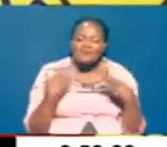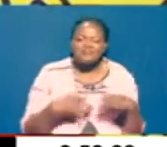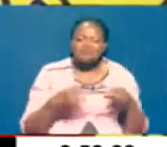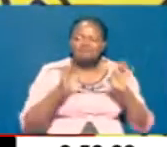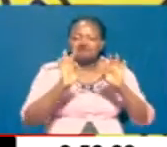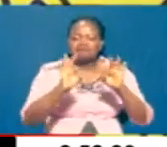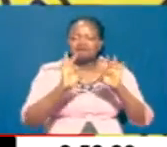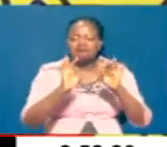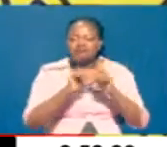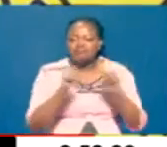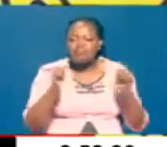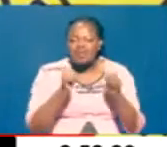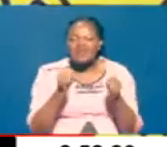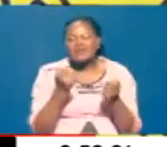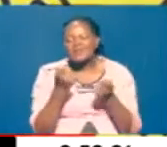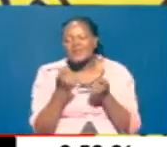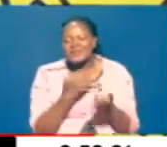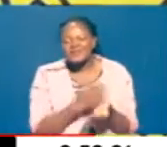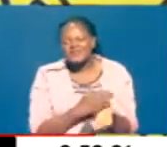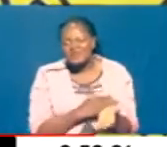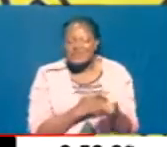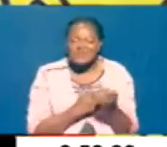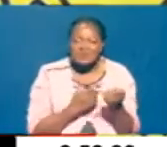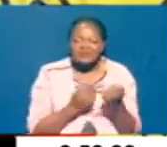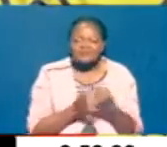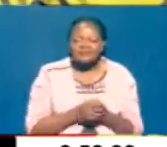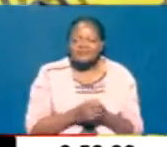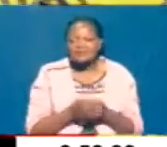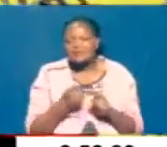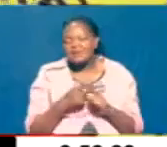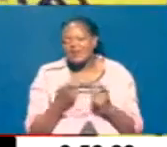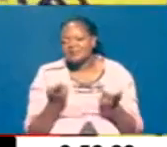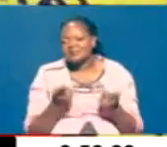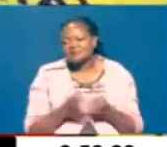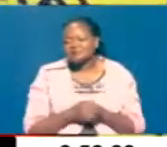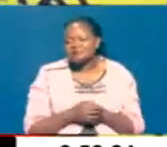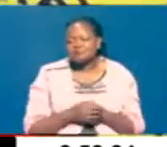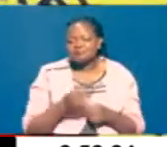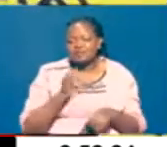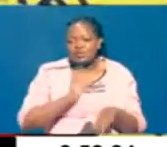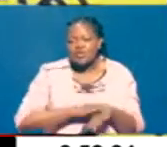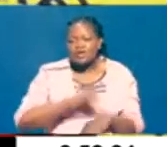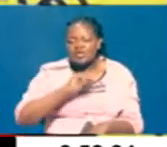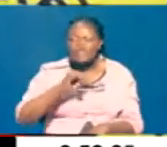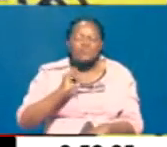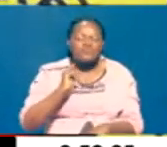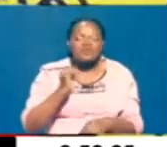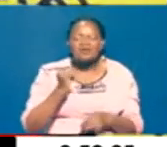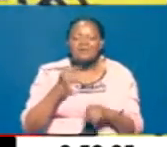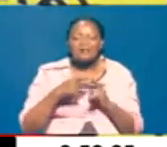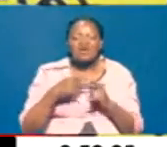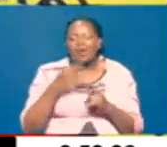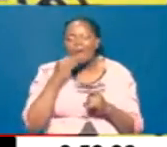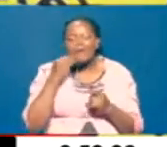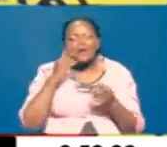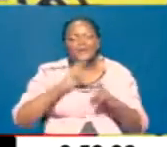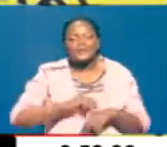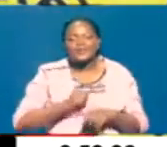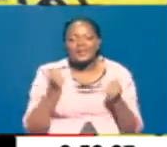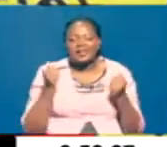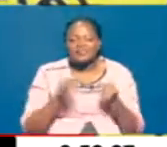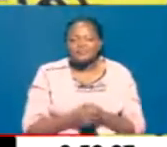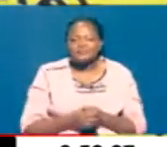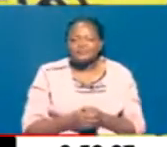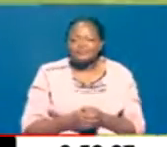Kidogo injury Ibrahim alikuwa na knock ambaye alipata Djibouti. Na sasa hivi tuko home, at least tume rest. Kuliko